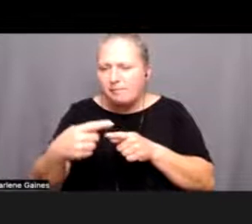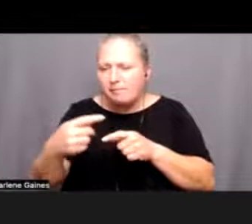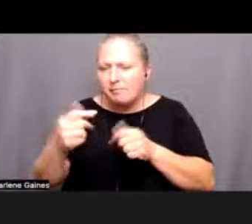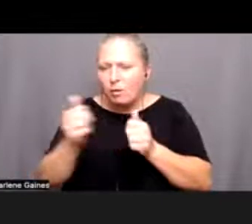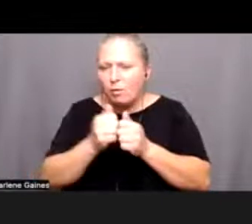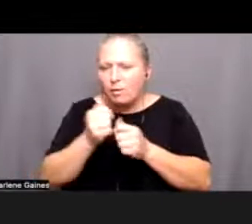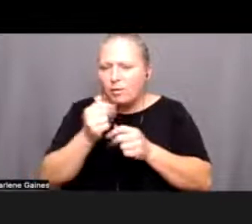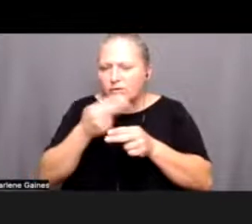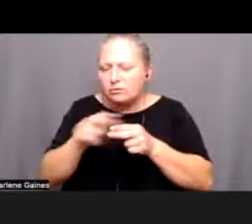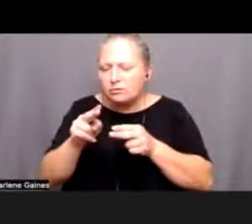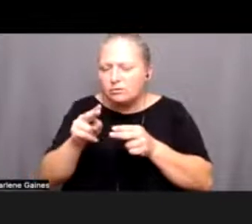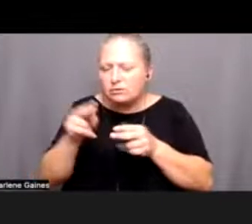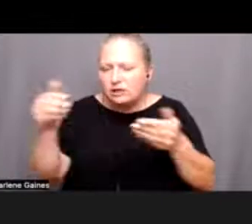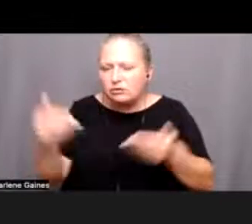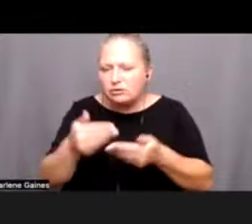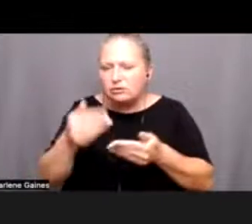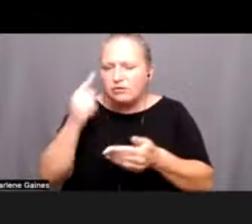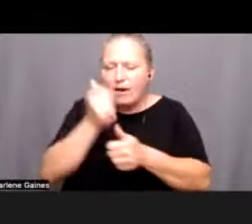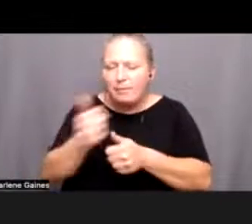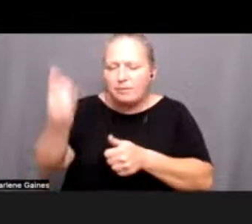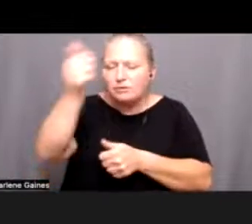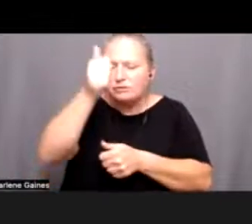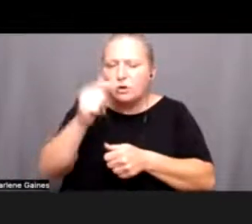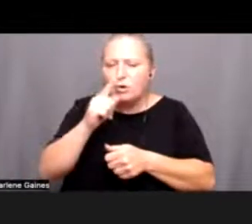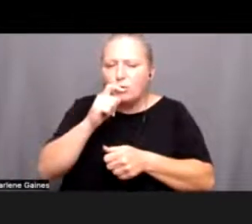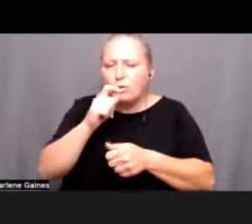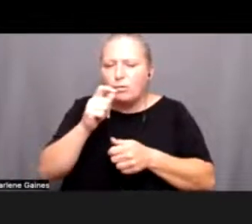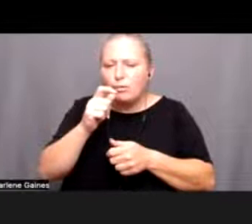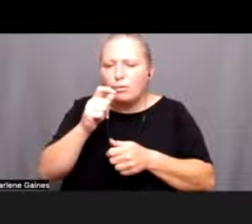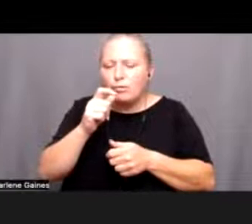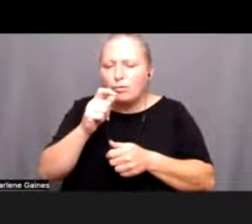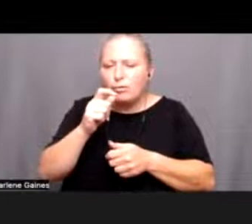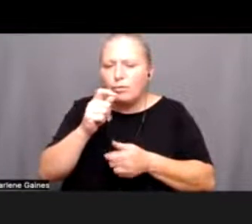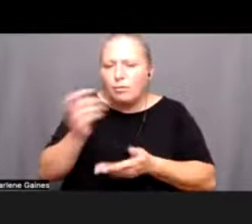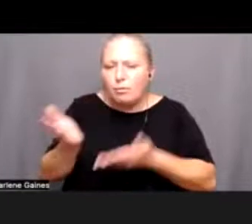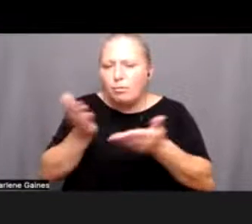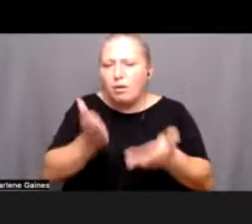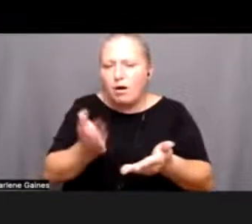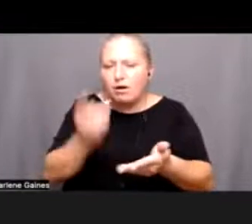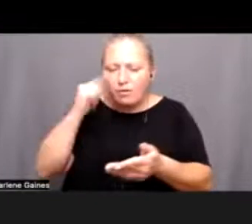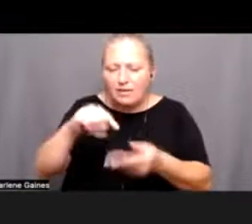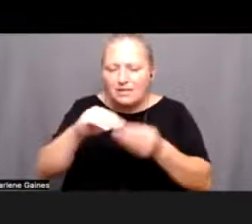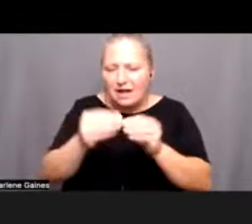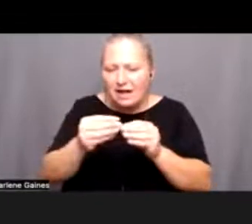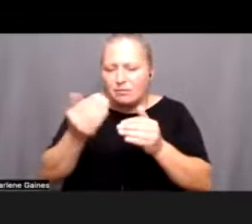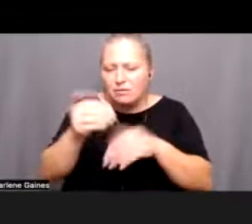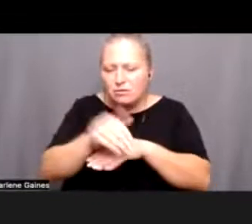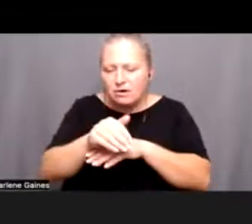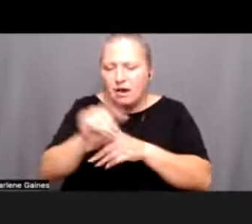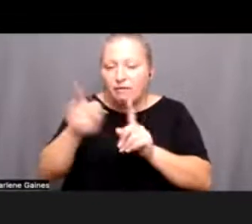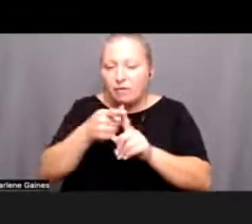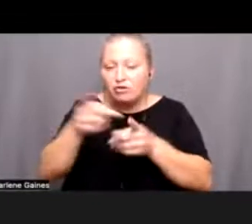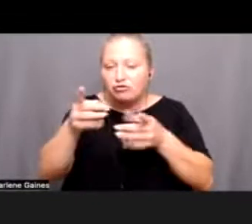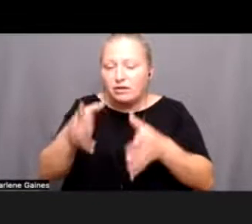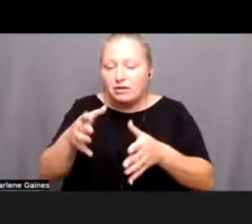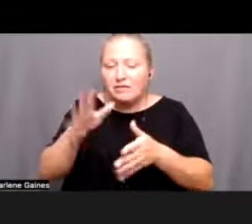with a quick introduction of administrators who were brought forward to this item this evening. The first is our Director of